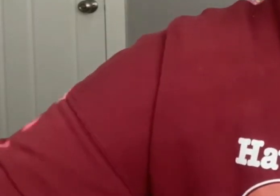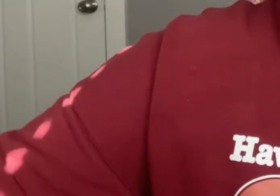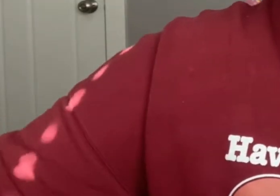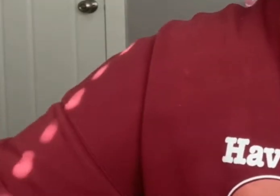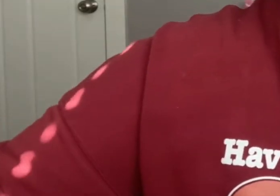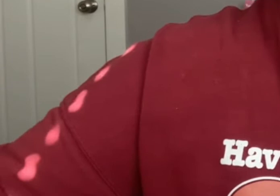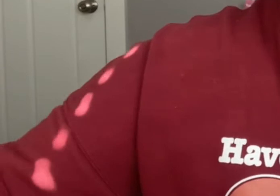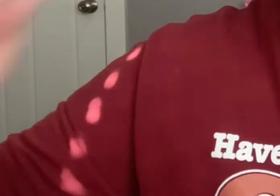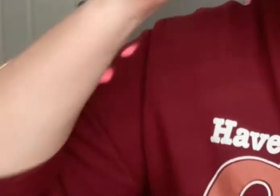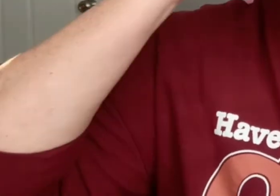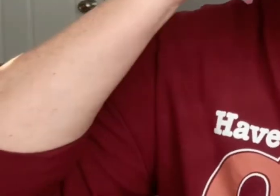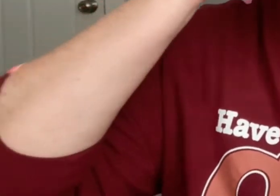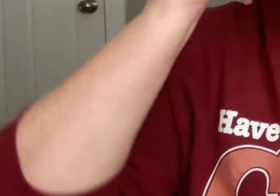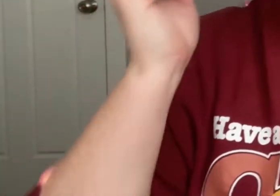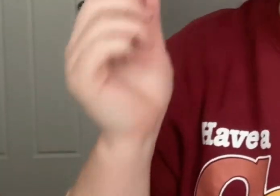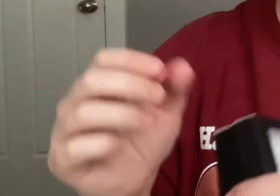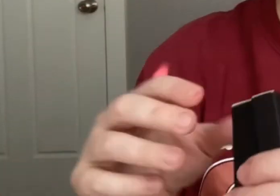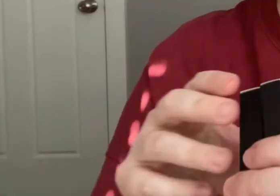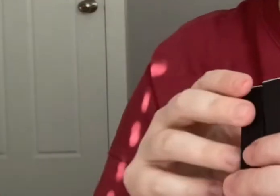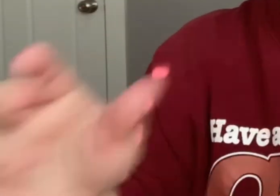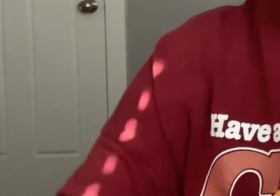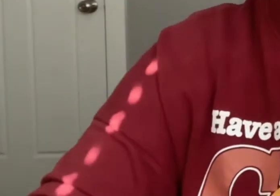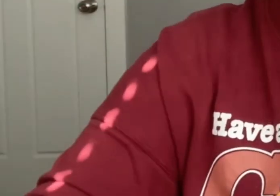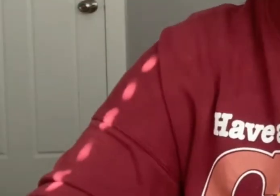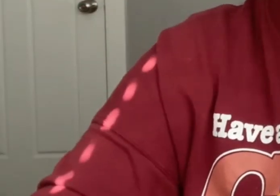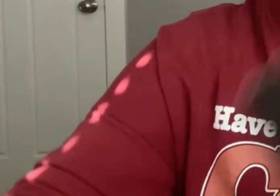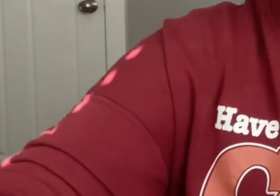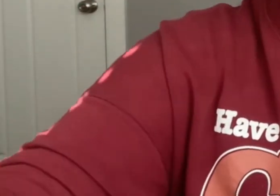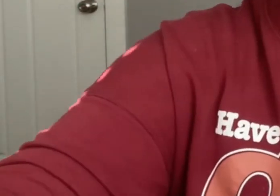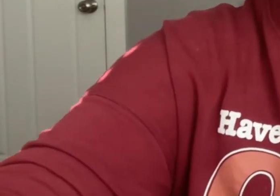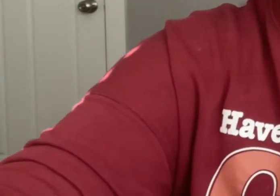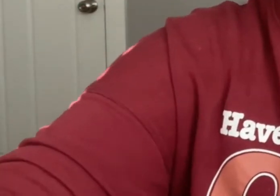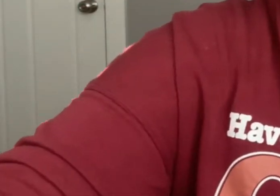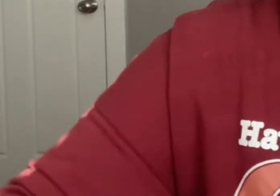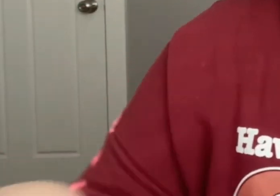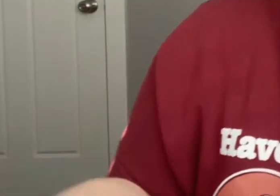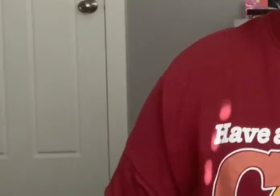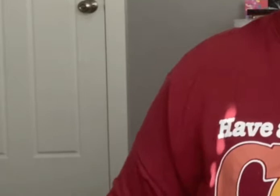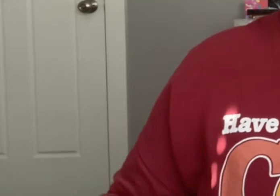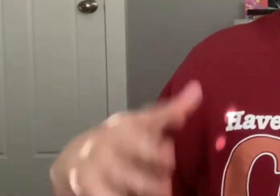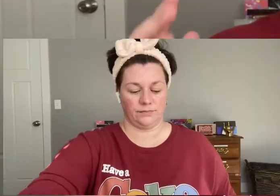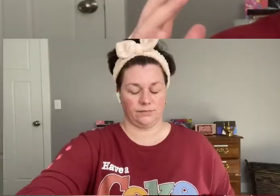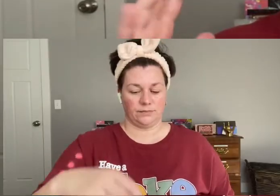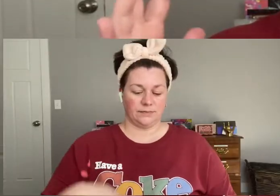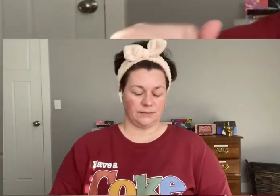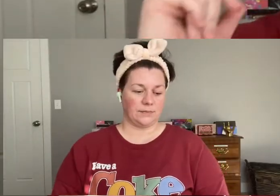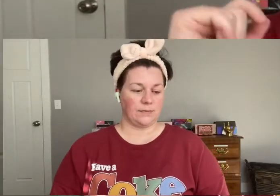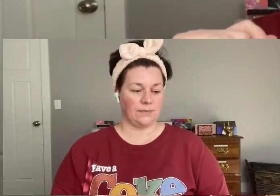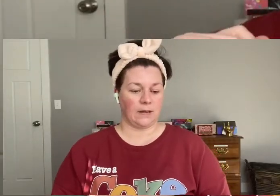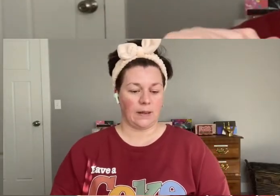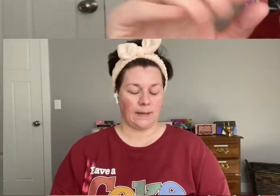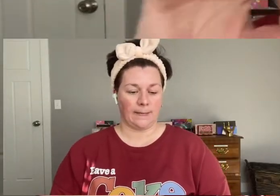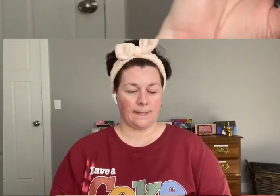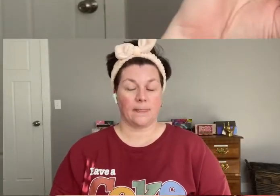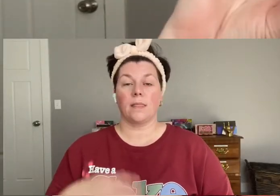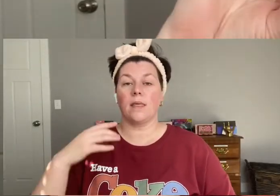using one that I have not worn before. So either the Hipster or the Flare. Okay, so, oh, and then the